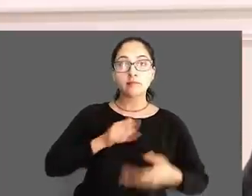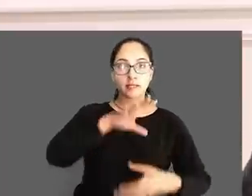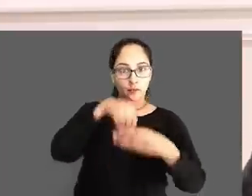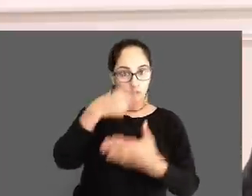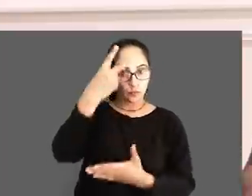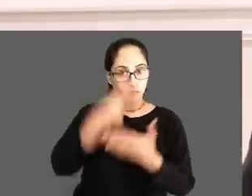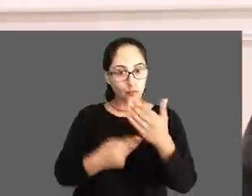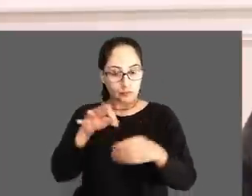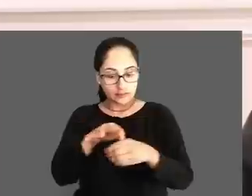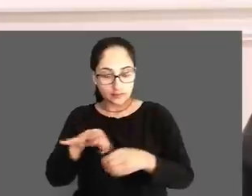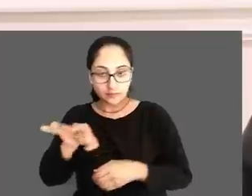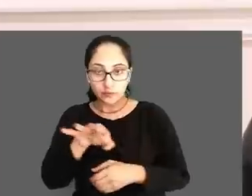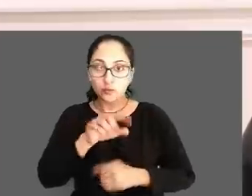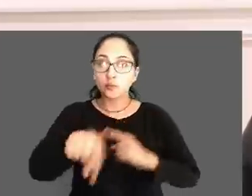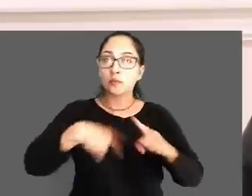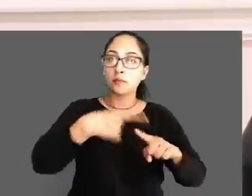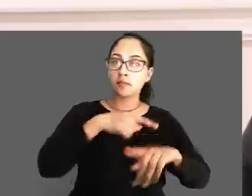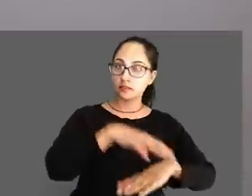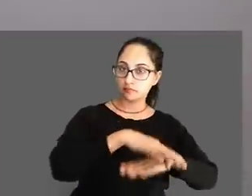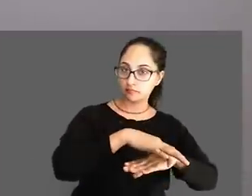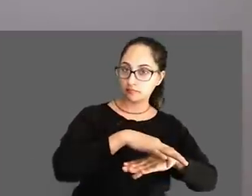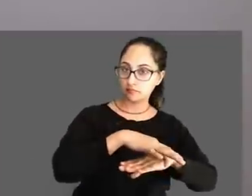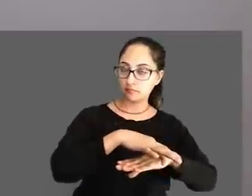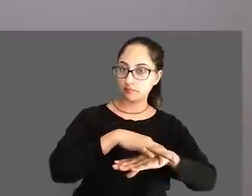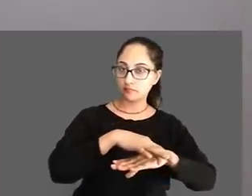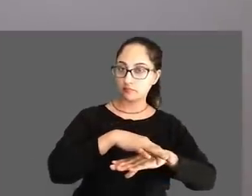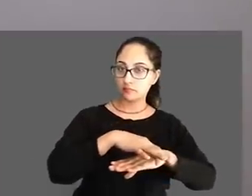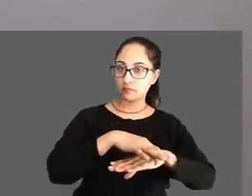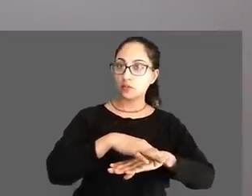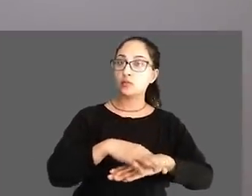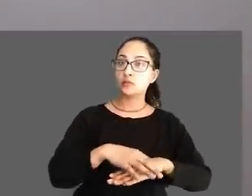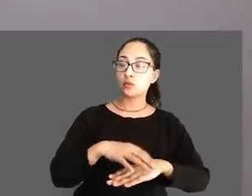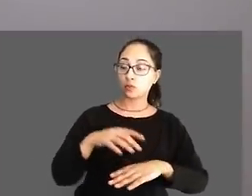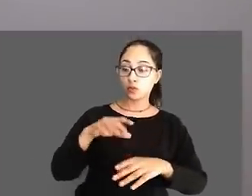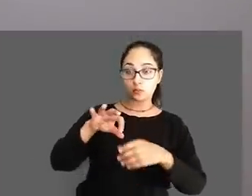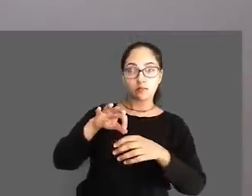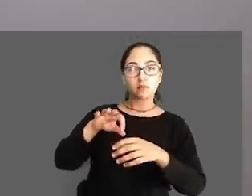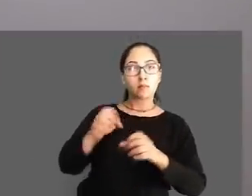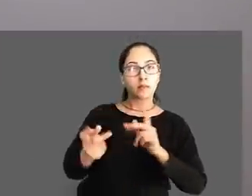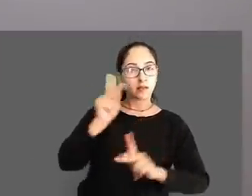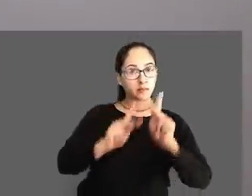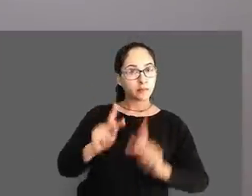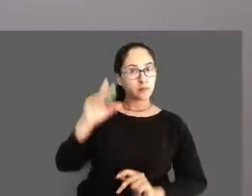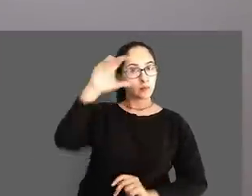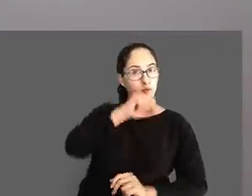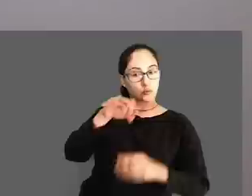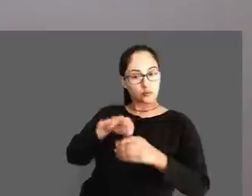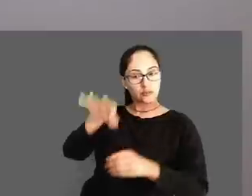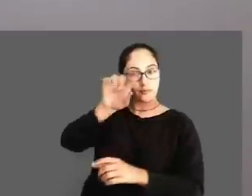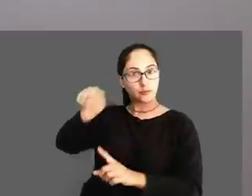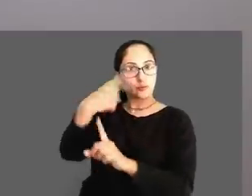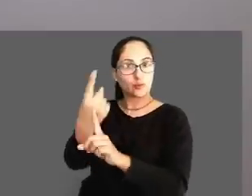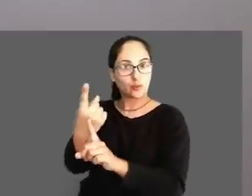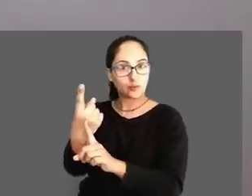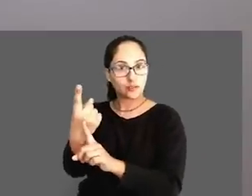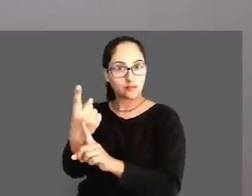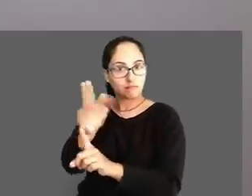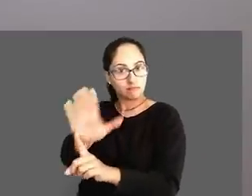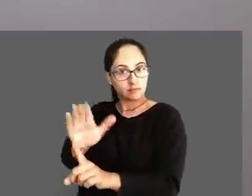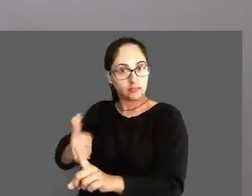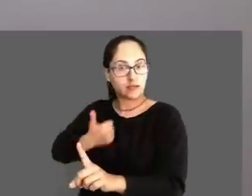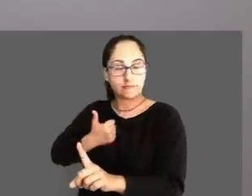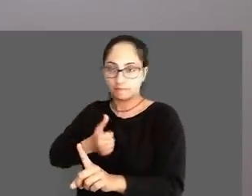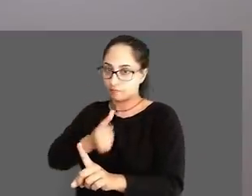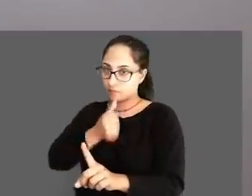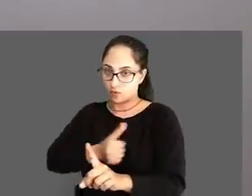fact, it's quite the contrary. Great. Thanks a lot for creating that differentiation for us. It's